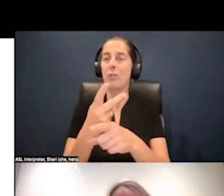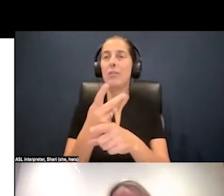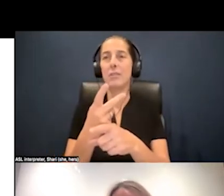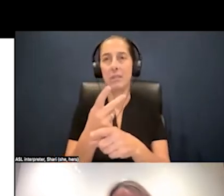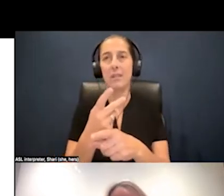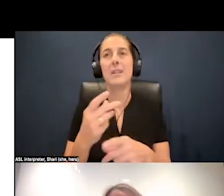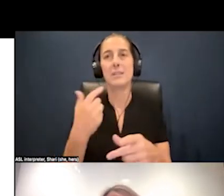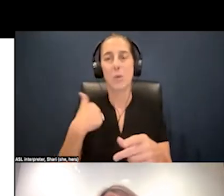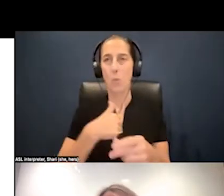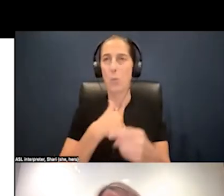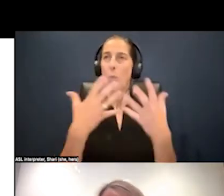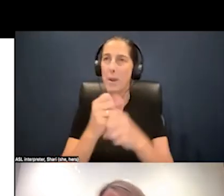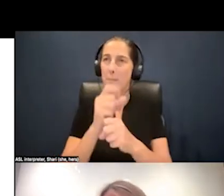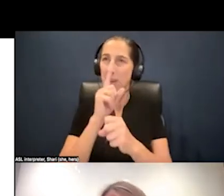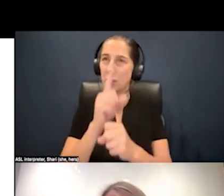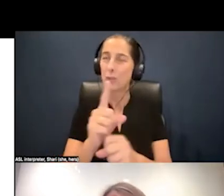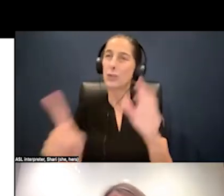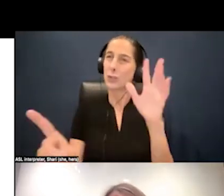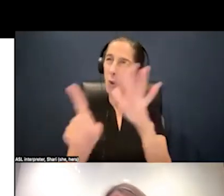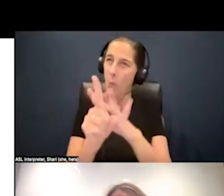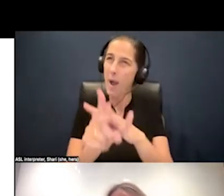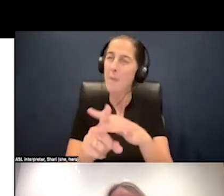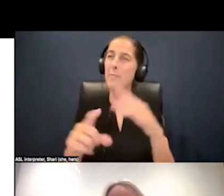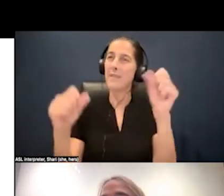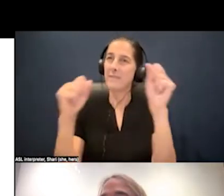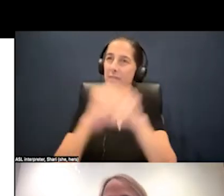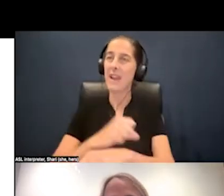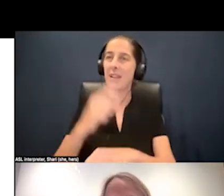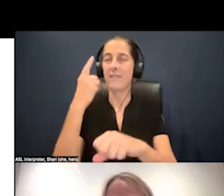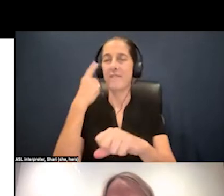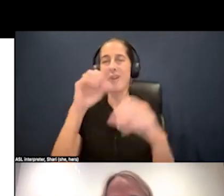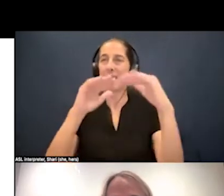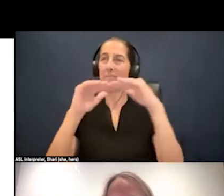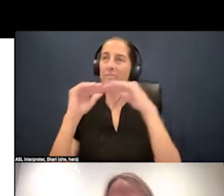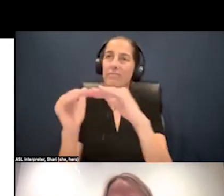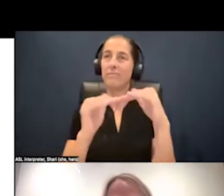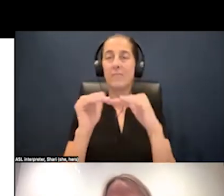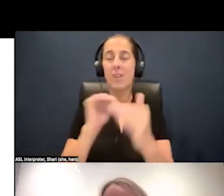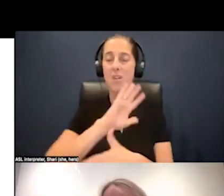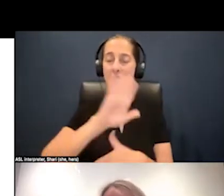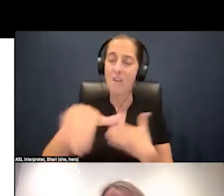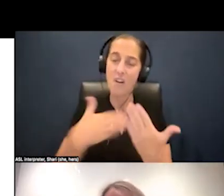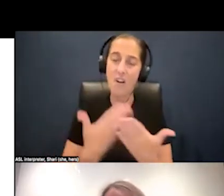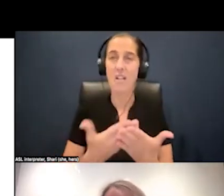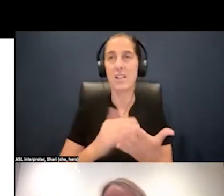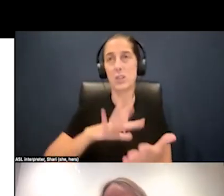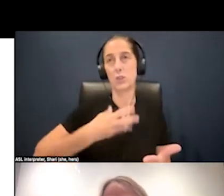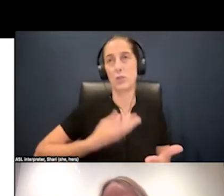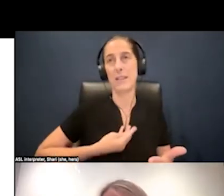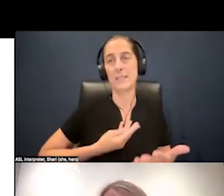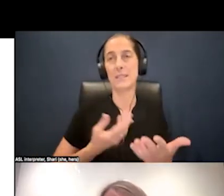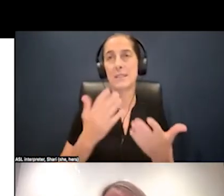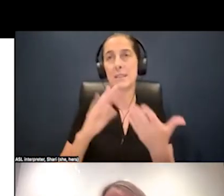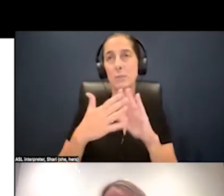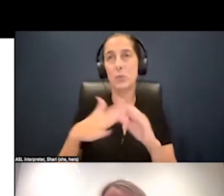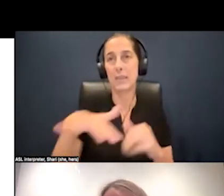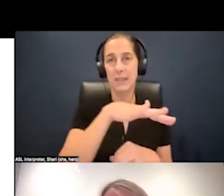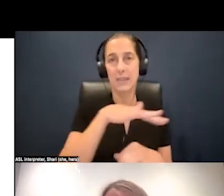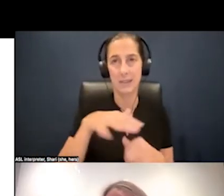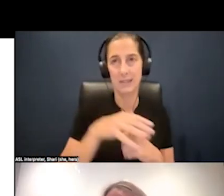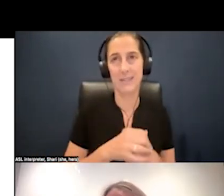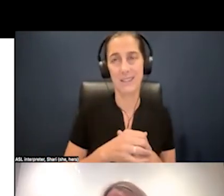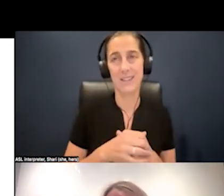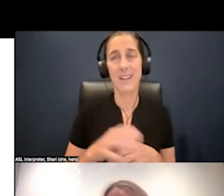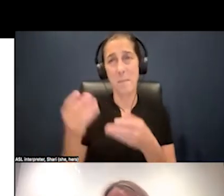for all trans and gender diverse communities. There's so much money that they spend on lobbying. They can easily spend